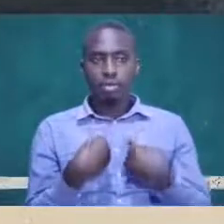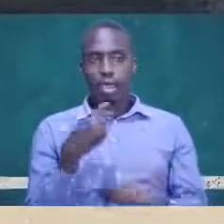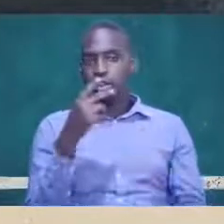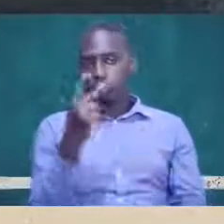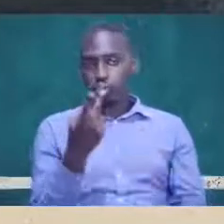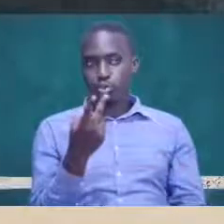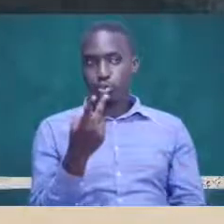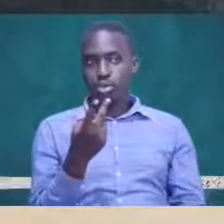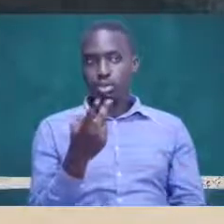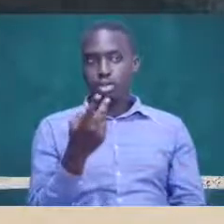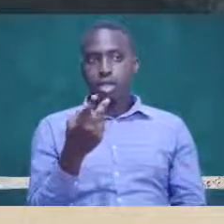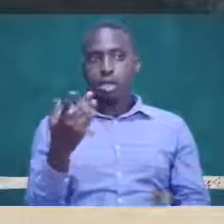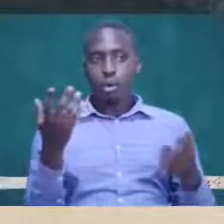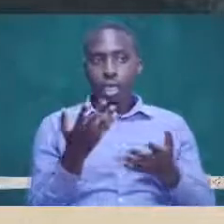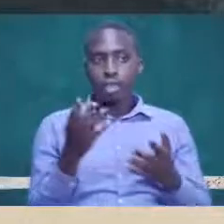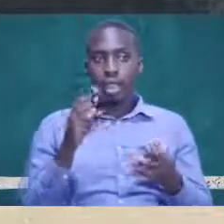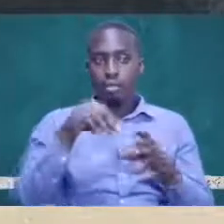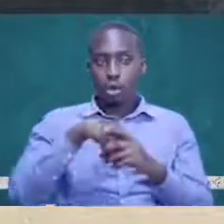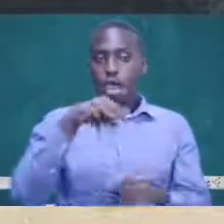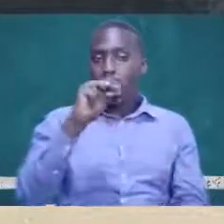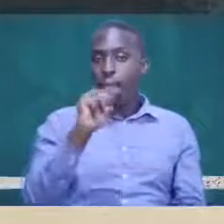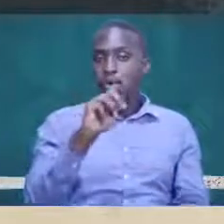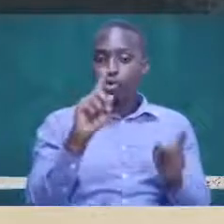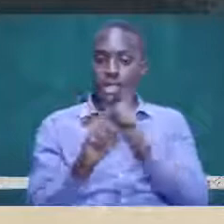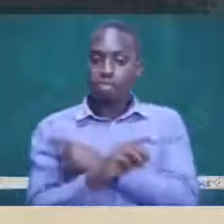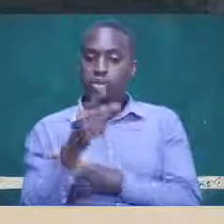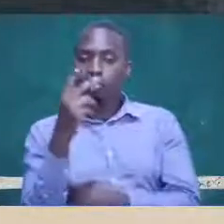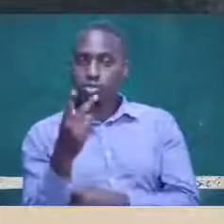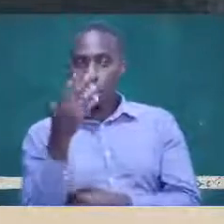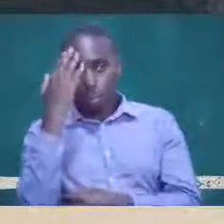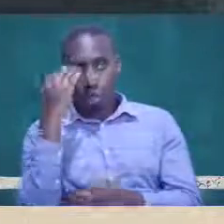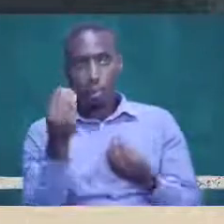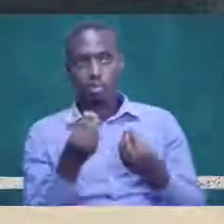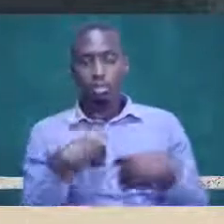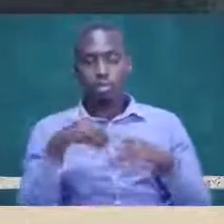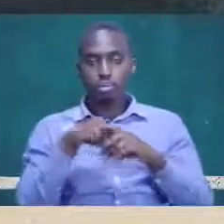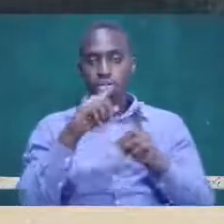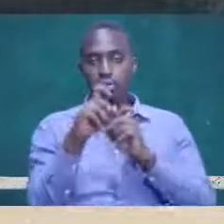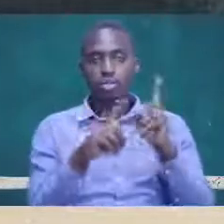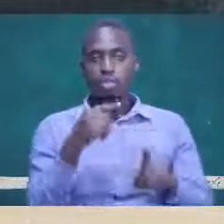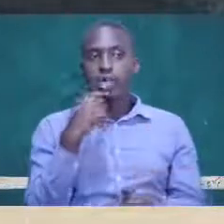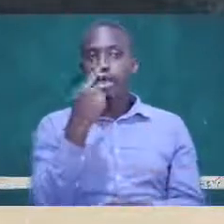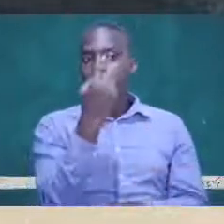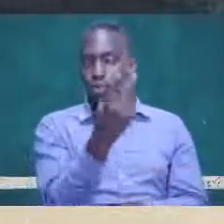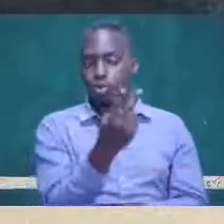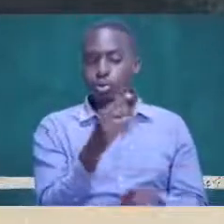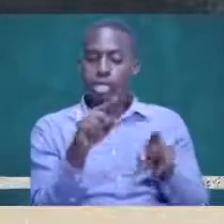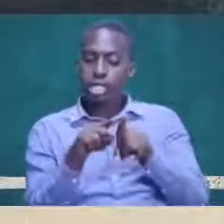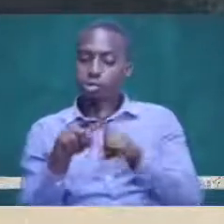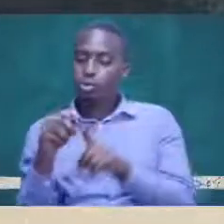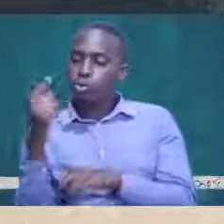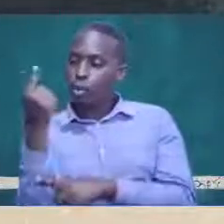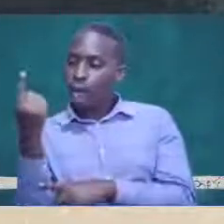is M, we are going to substitute in 2. Because we are given multiplier in the question, which is 2. It will be 2 is equal